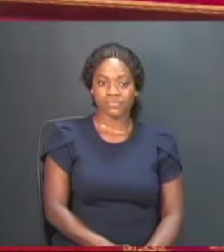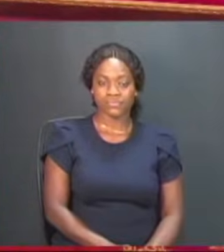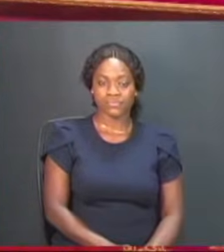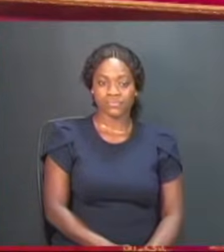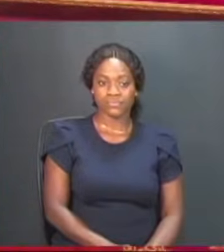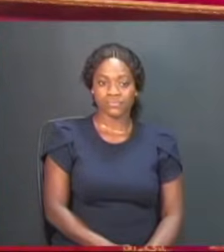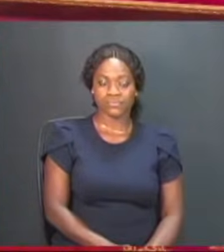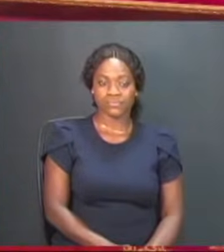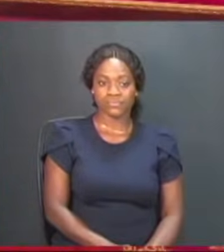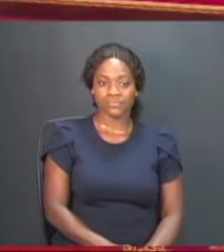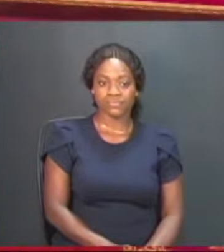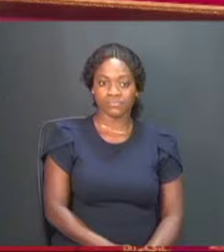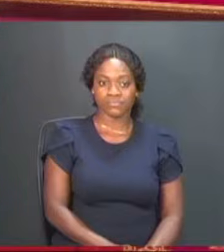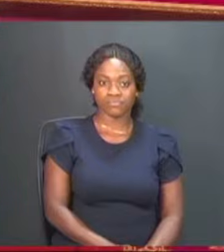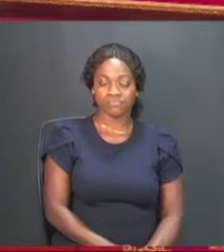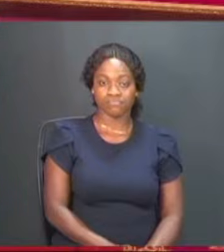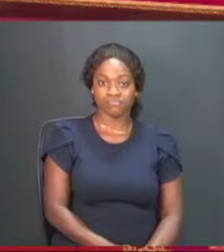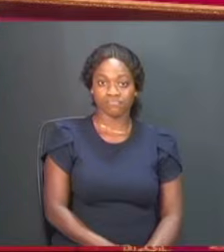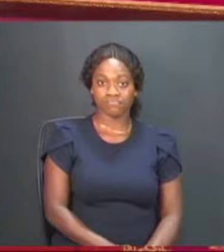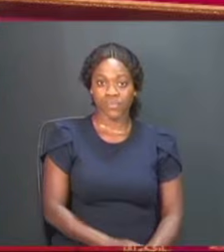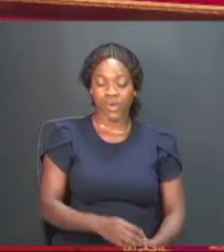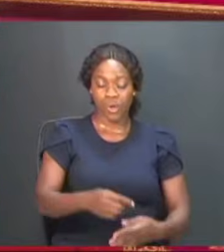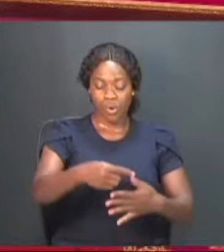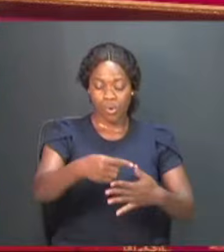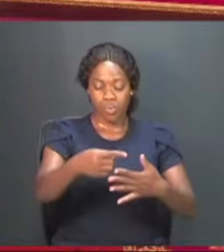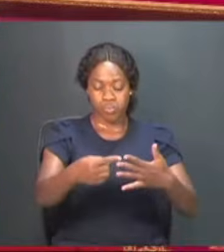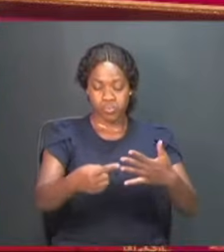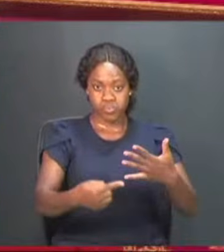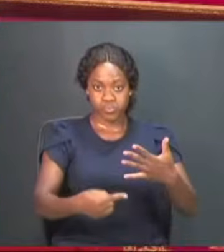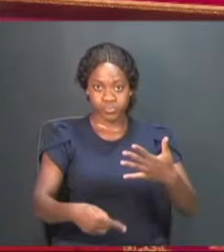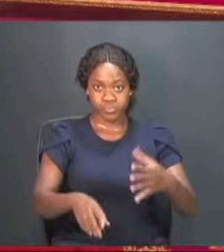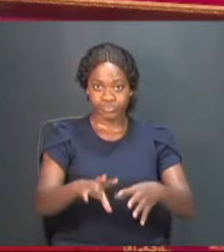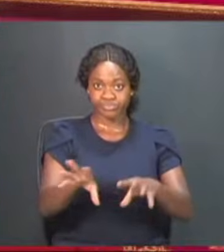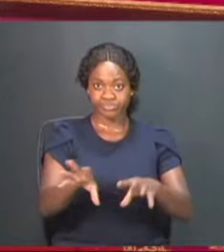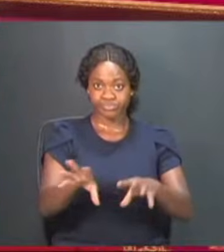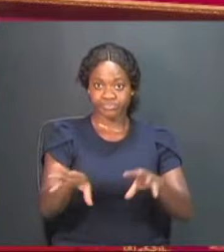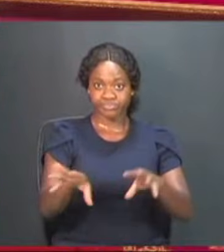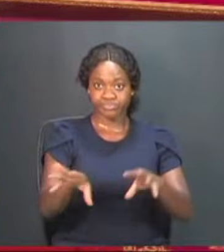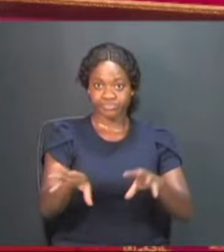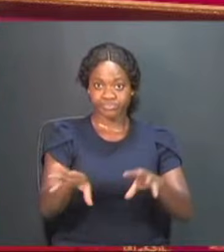Honourable members, we can take all together 8E I to V.